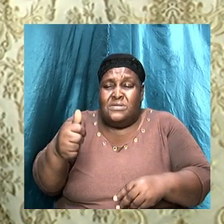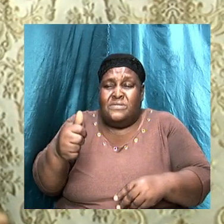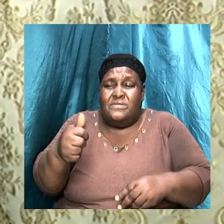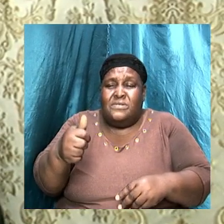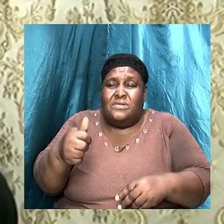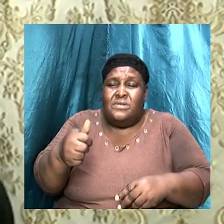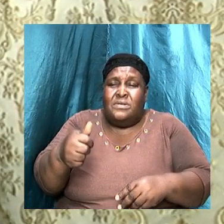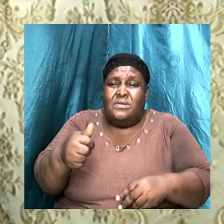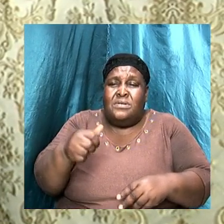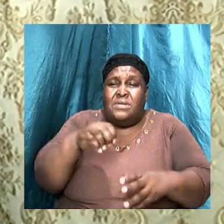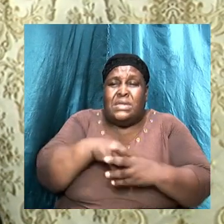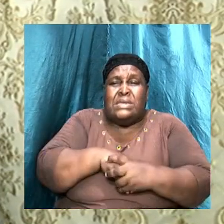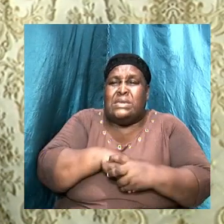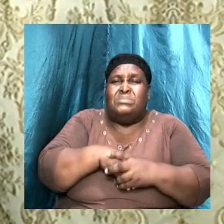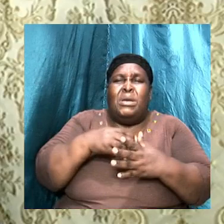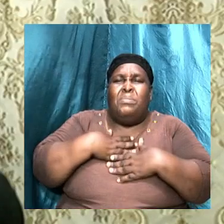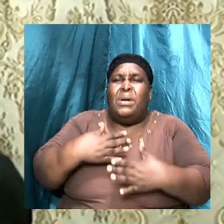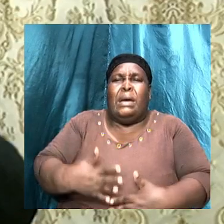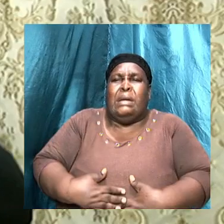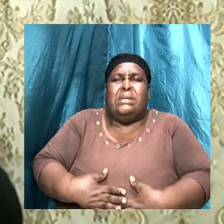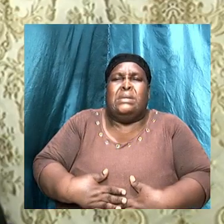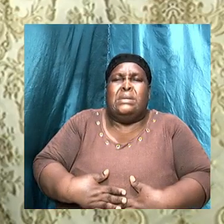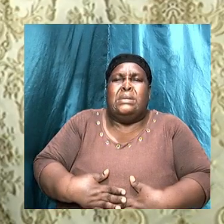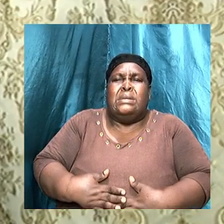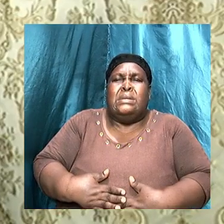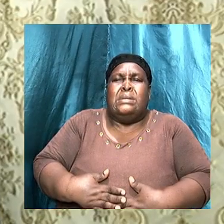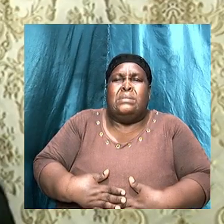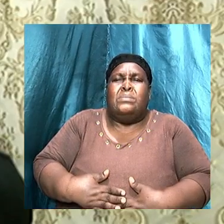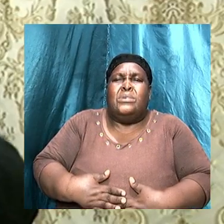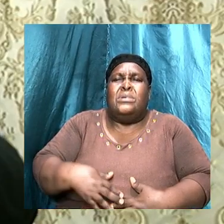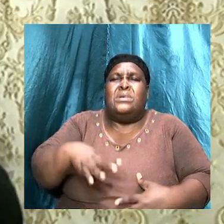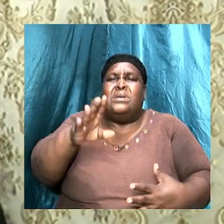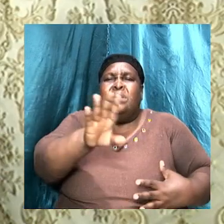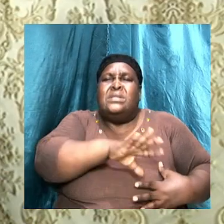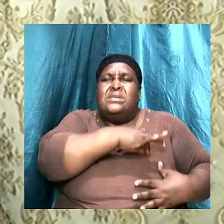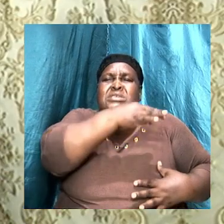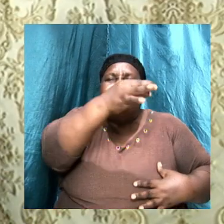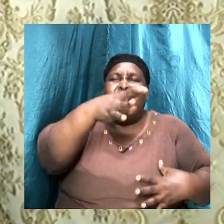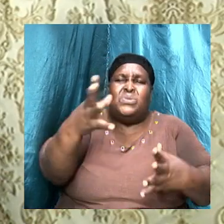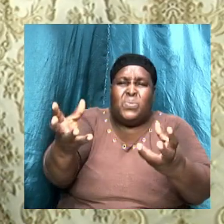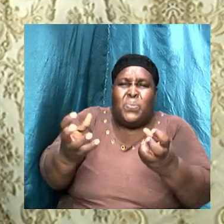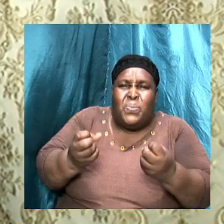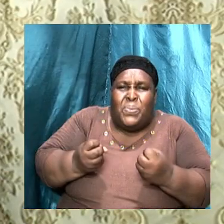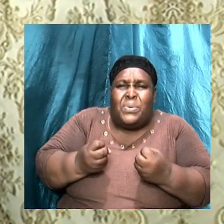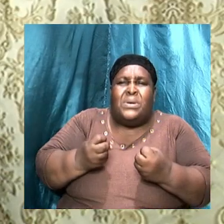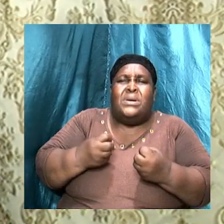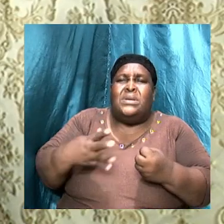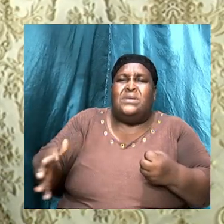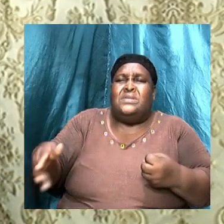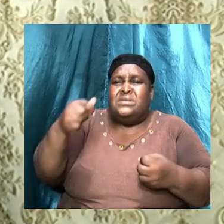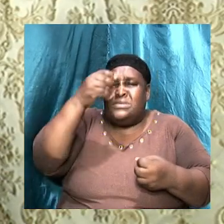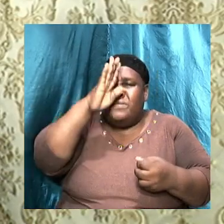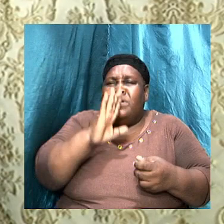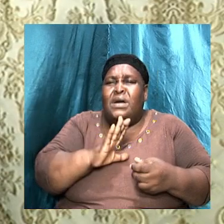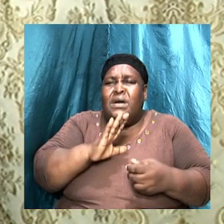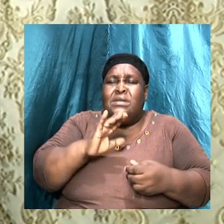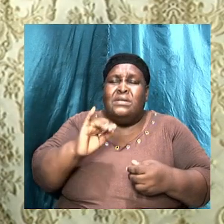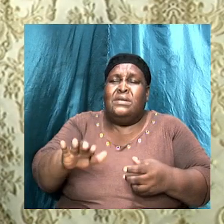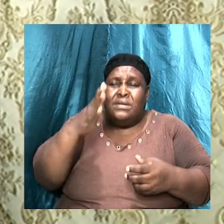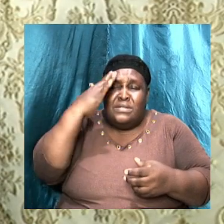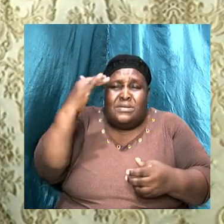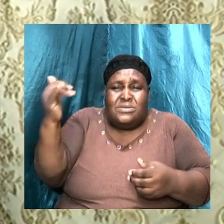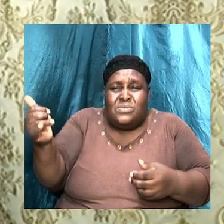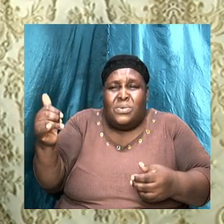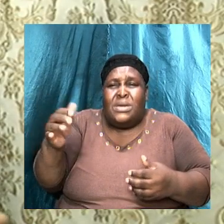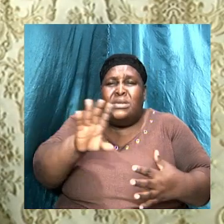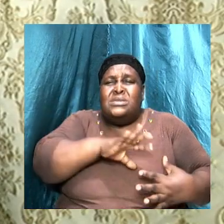as in my members dwelleth no but the Spirit now desires the things of God that is why the Spirit now will